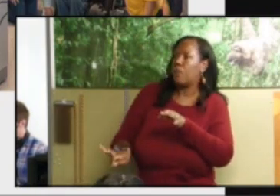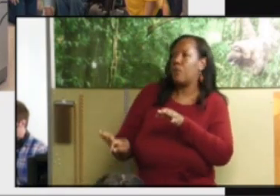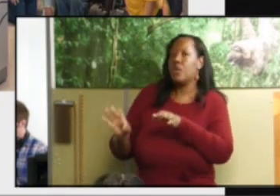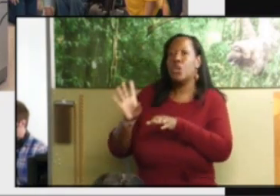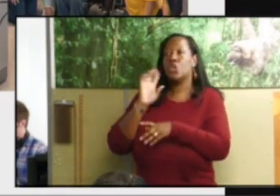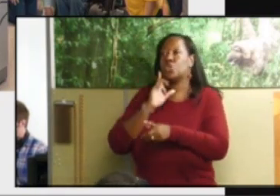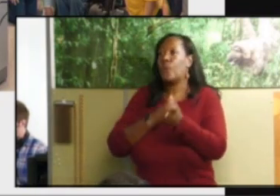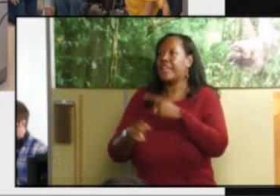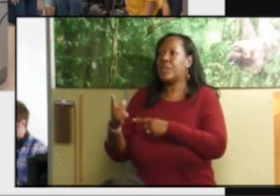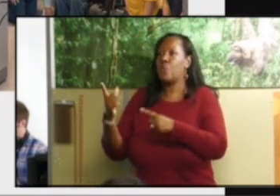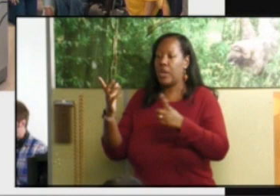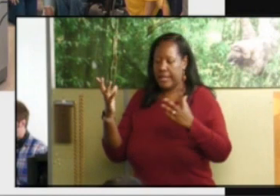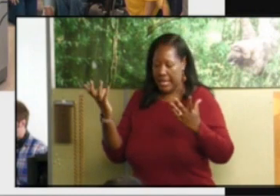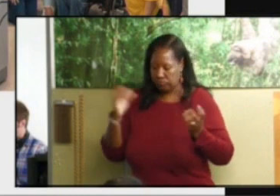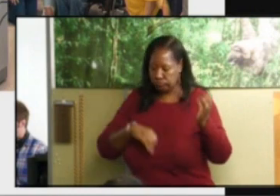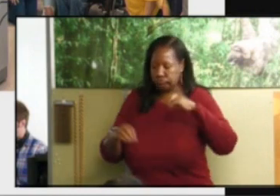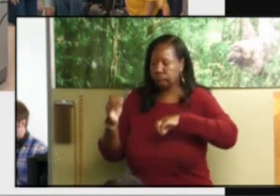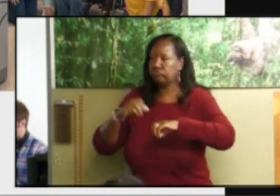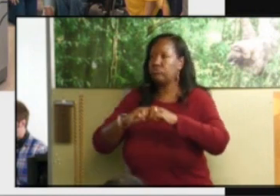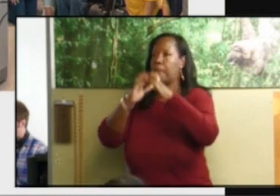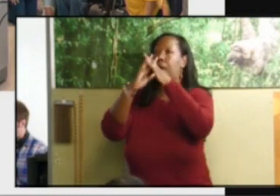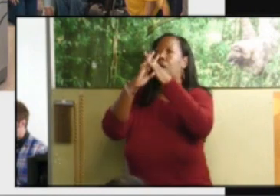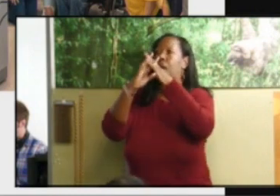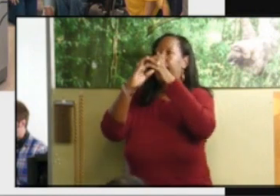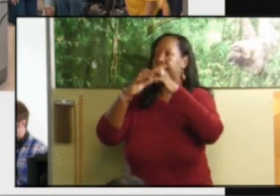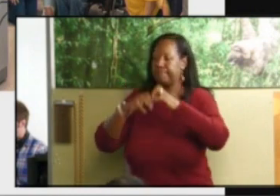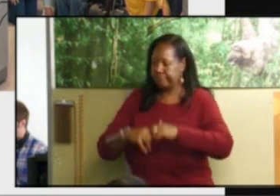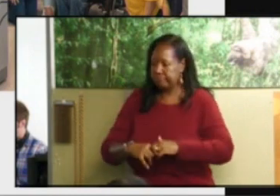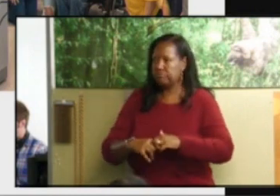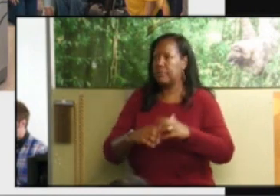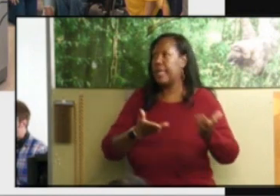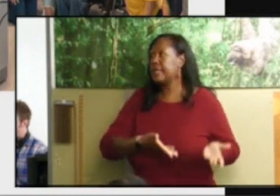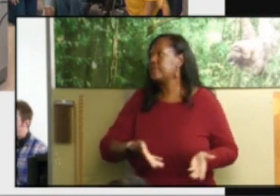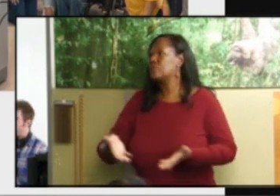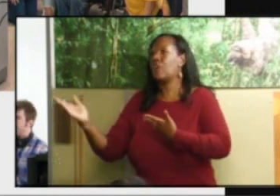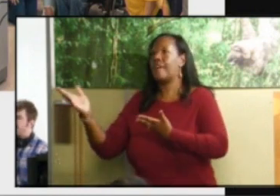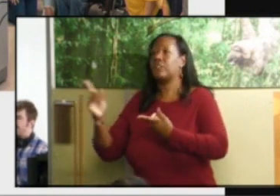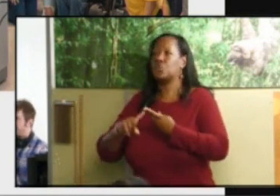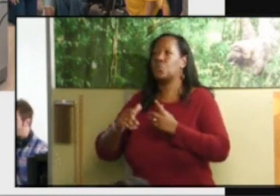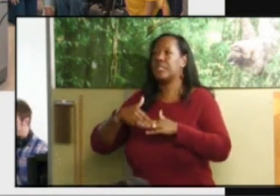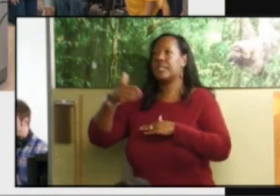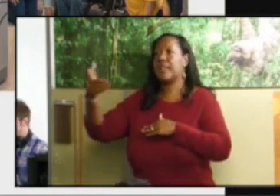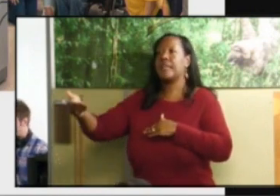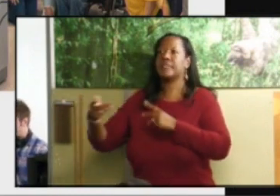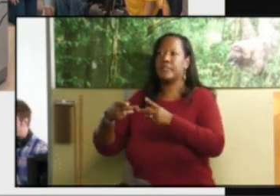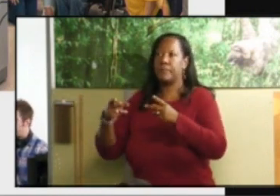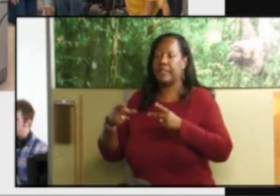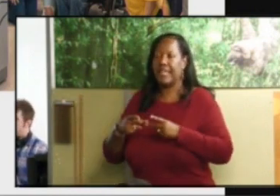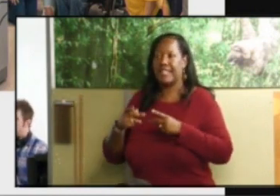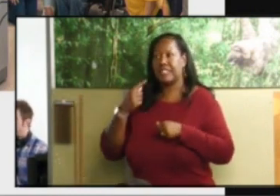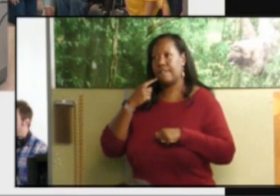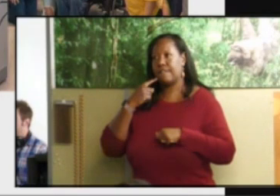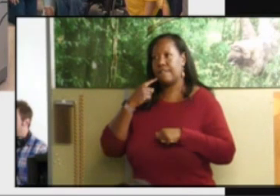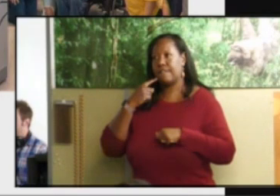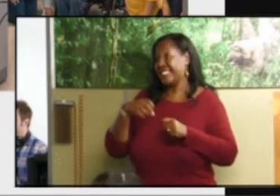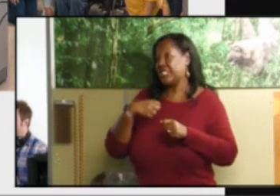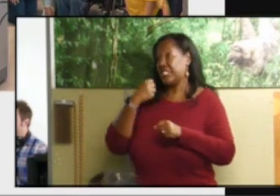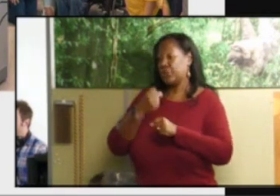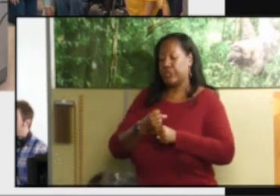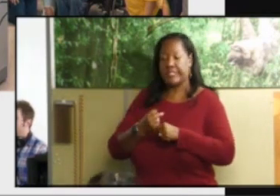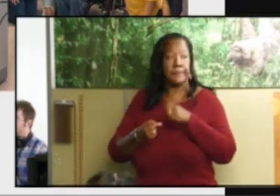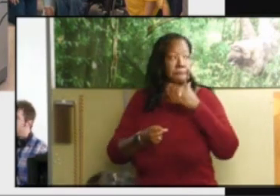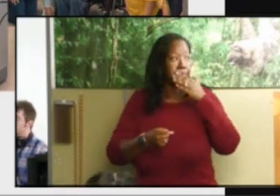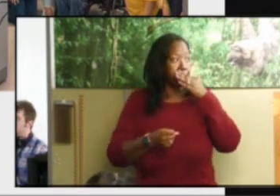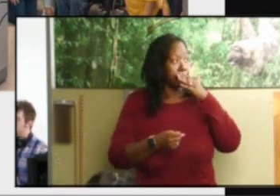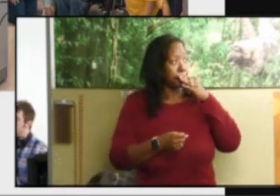everyone to be able to put it together and take it apart and have it travel around to multiple venues over the course of 6 years. So a